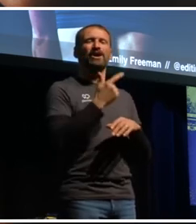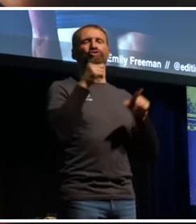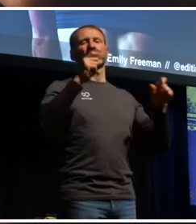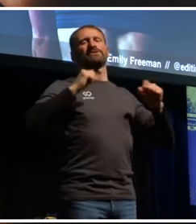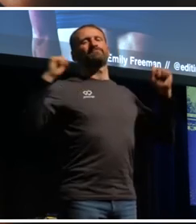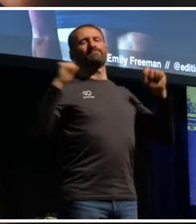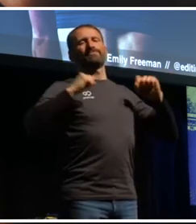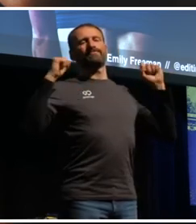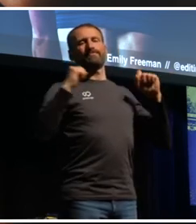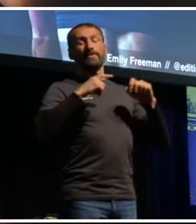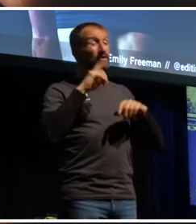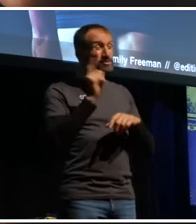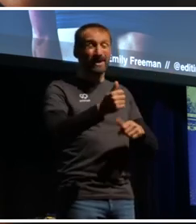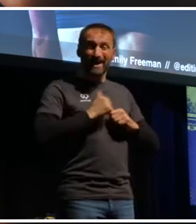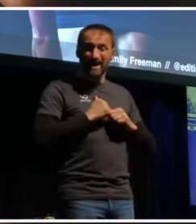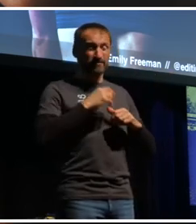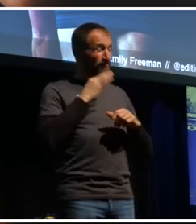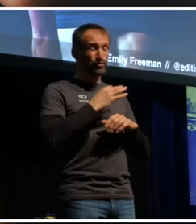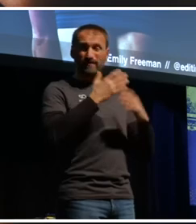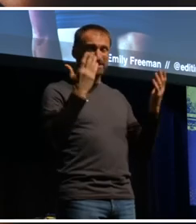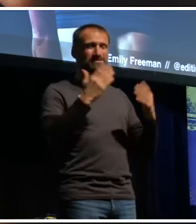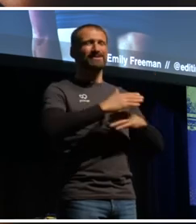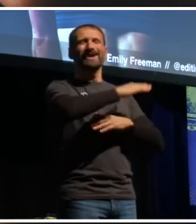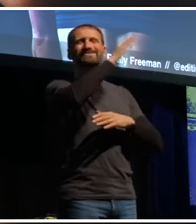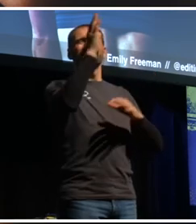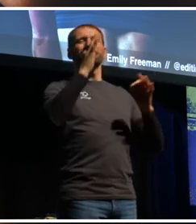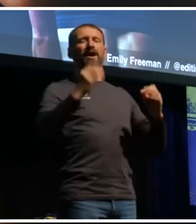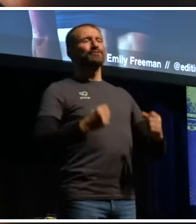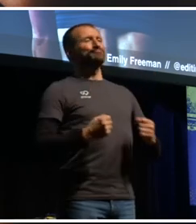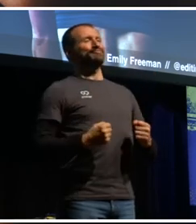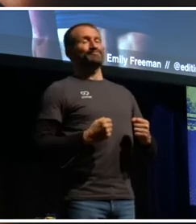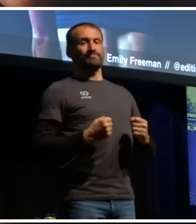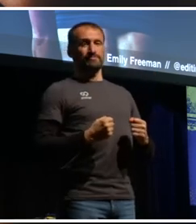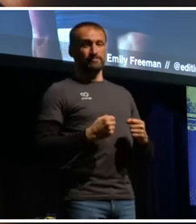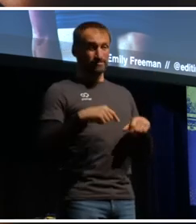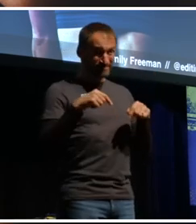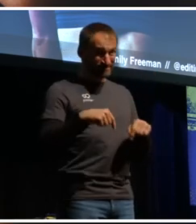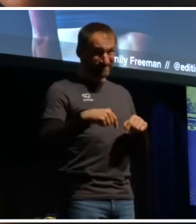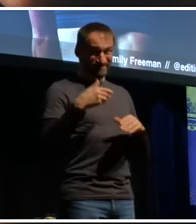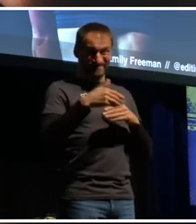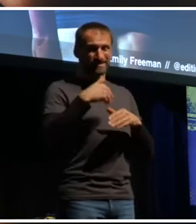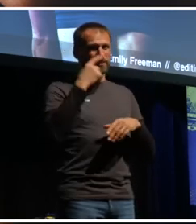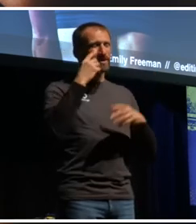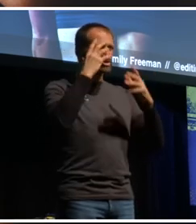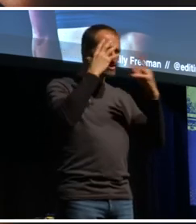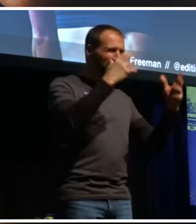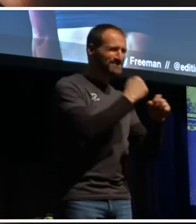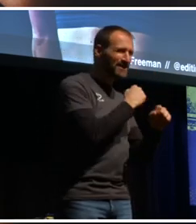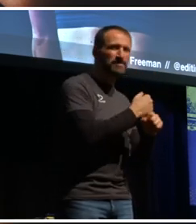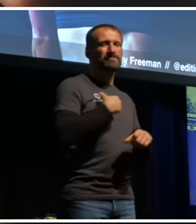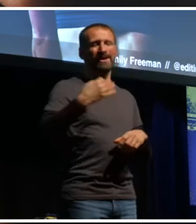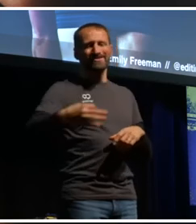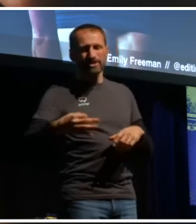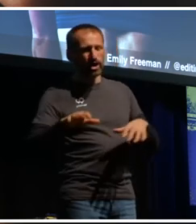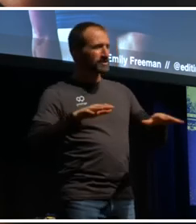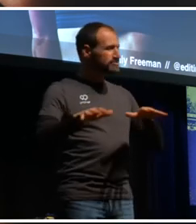the tone for the entire day. These days, between the stresses of work and relationships and my daughter, I struggle, like everyone